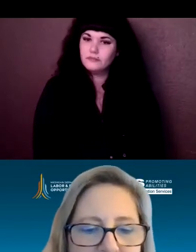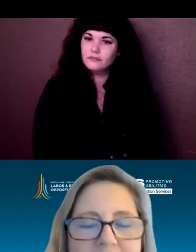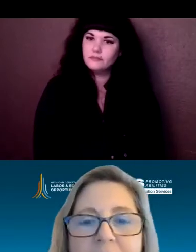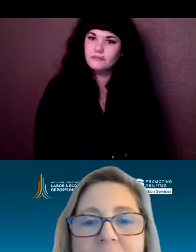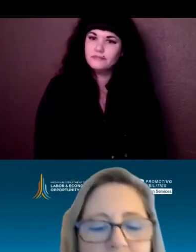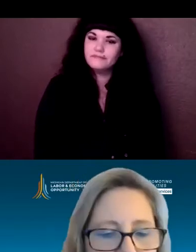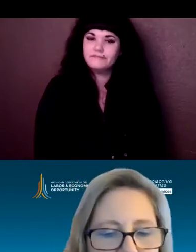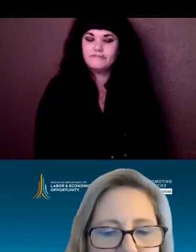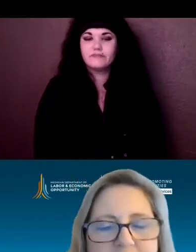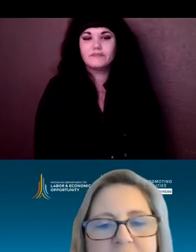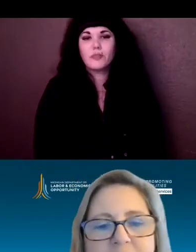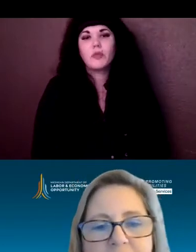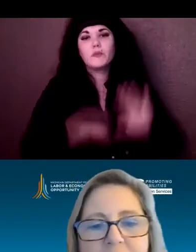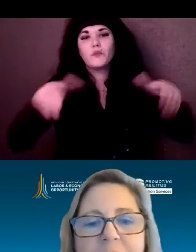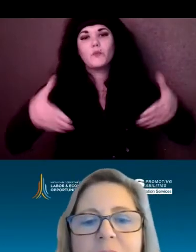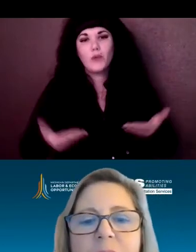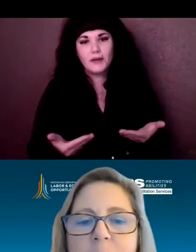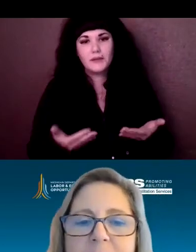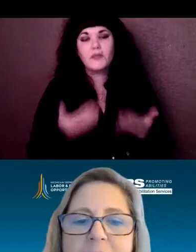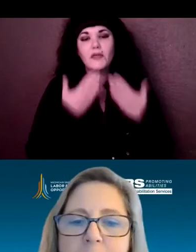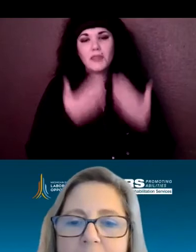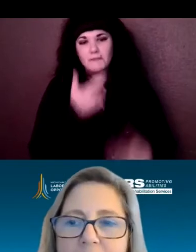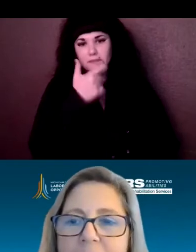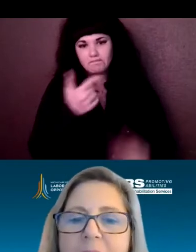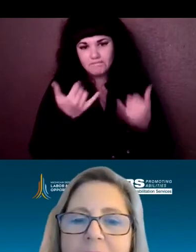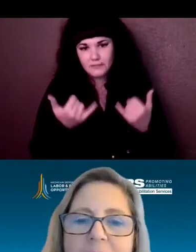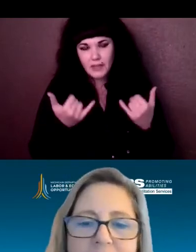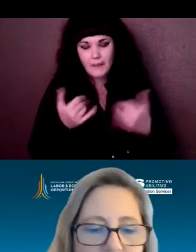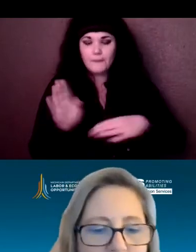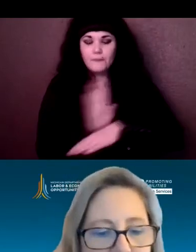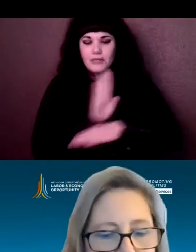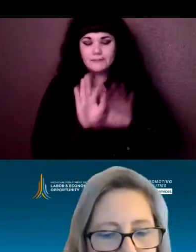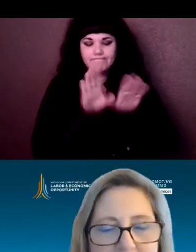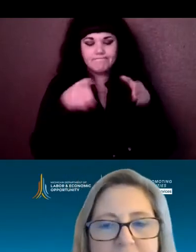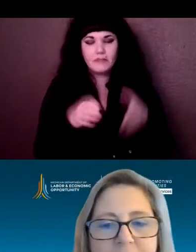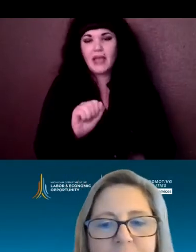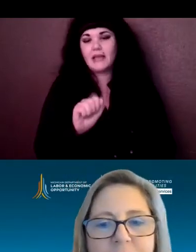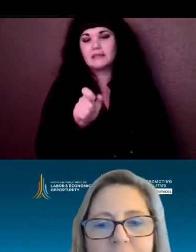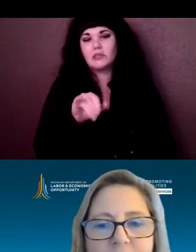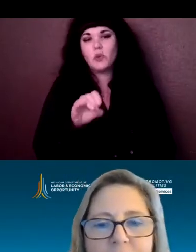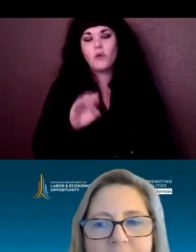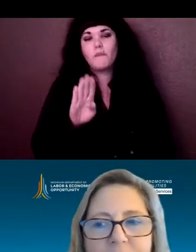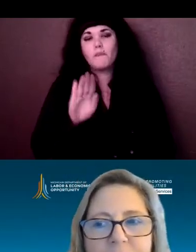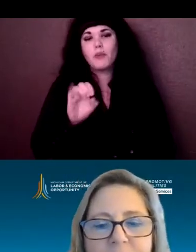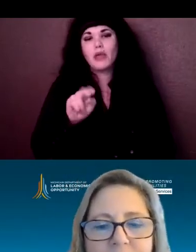Welcome, and thank you for joining us today for our business spotlight on AxioBionics.